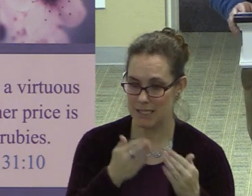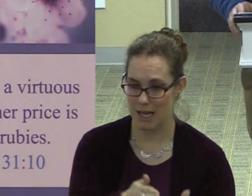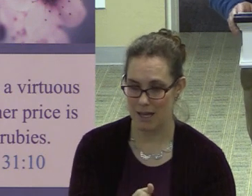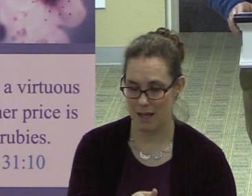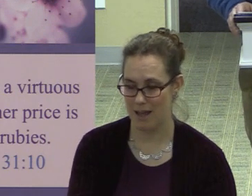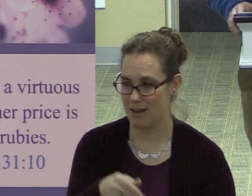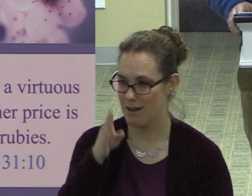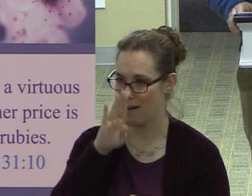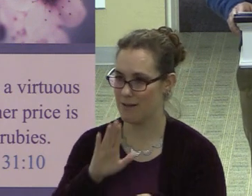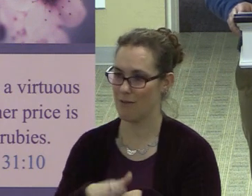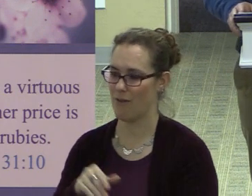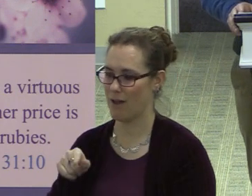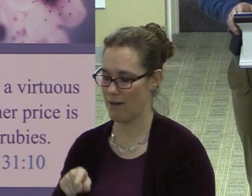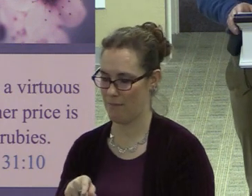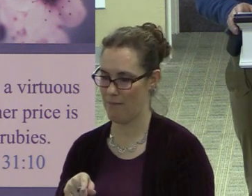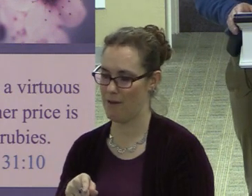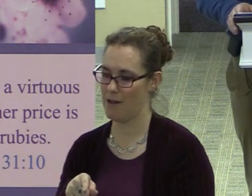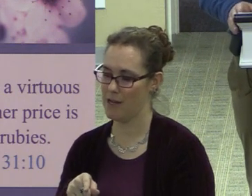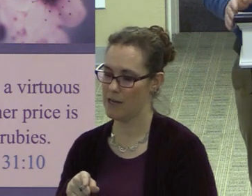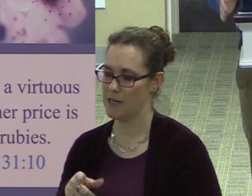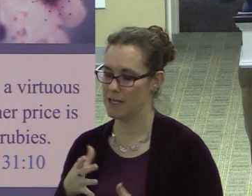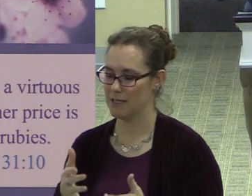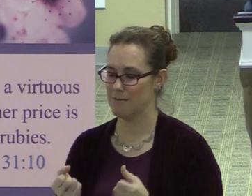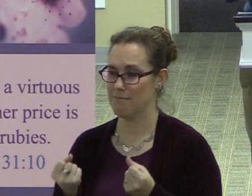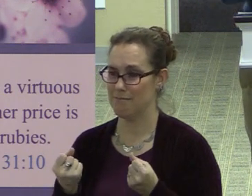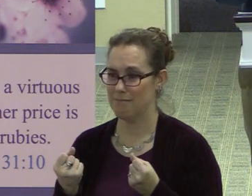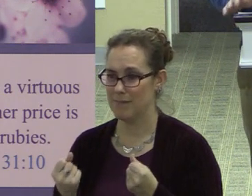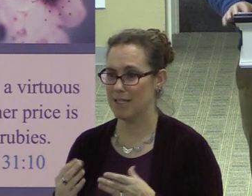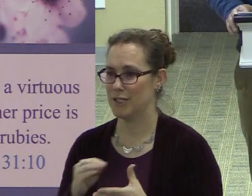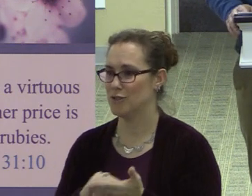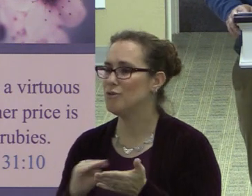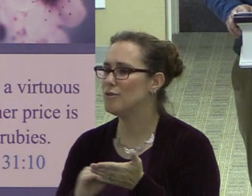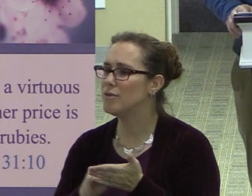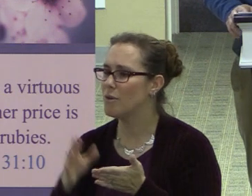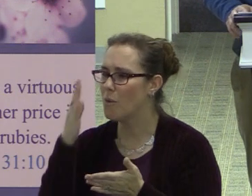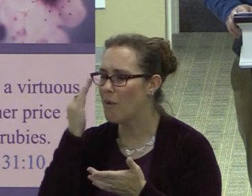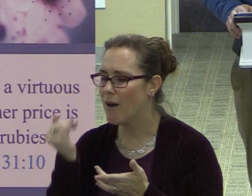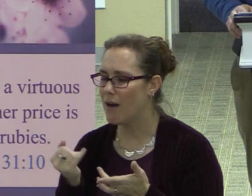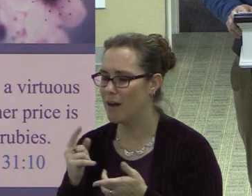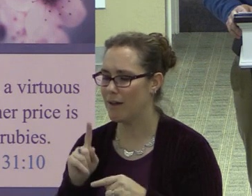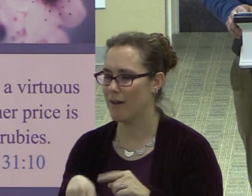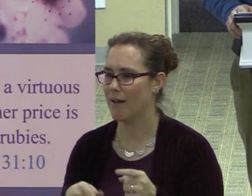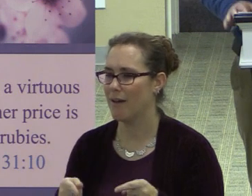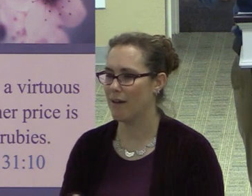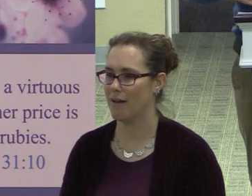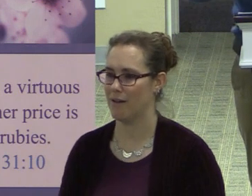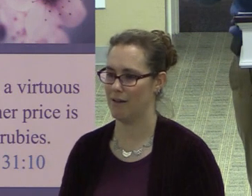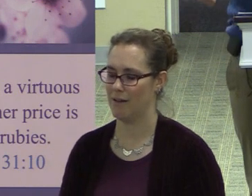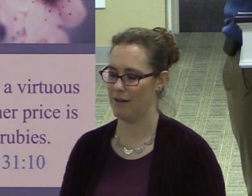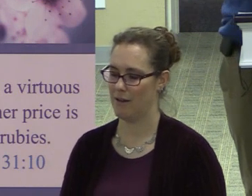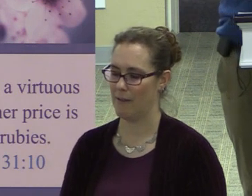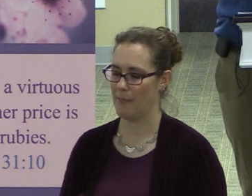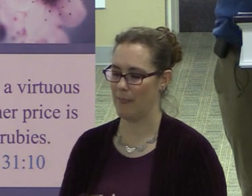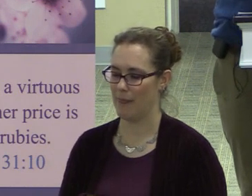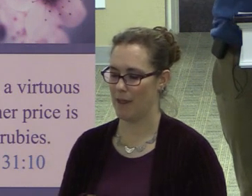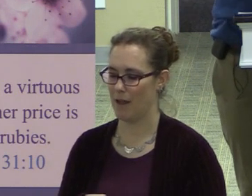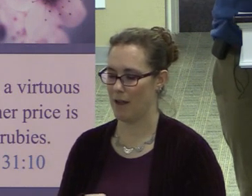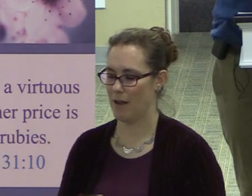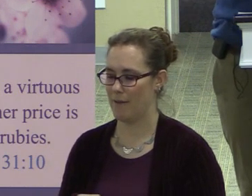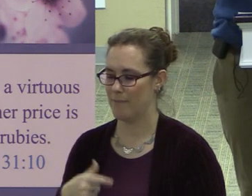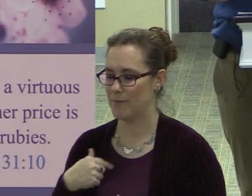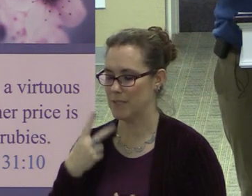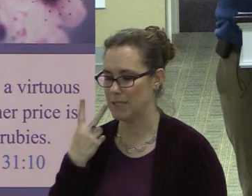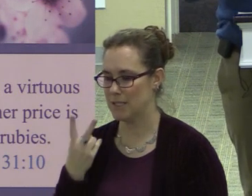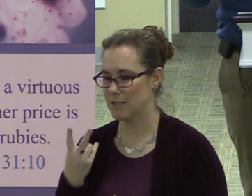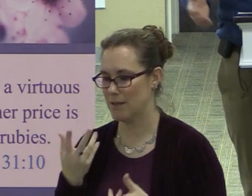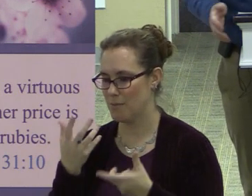is calling him. Moses gives several excuses why this cannot be possible. We see something in Moses in this